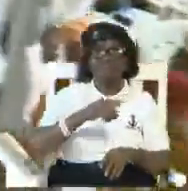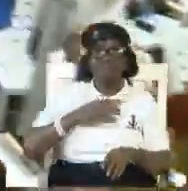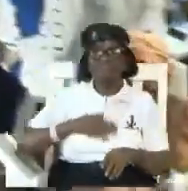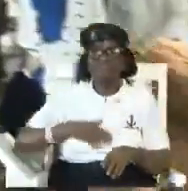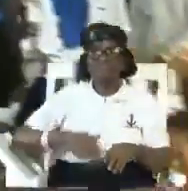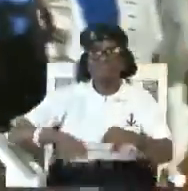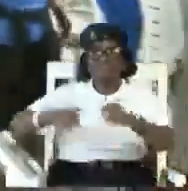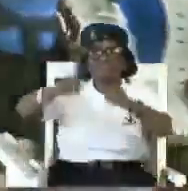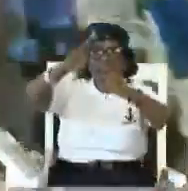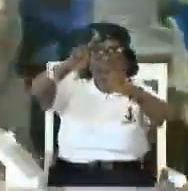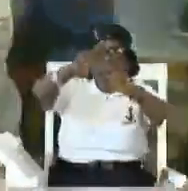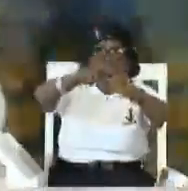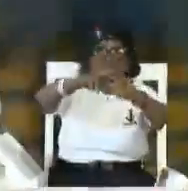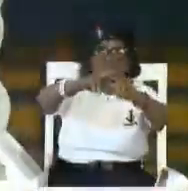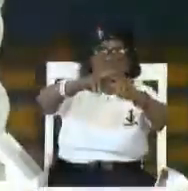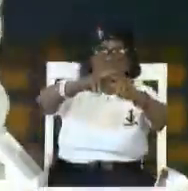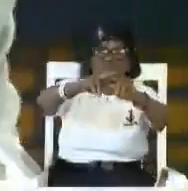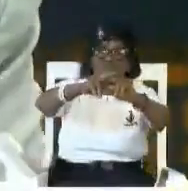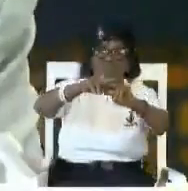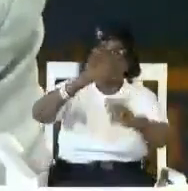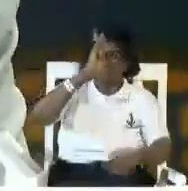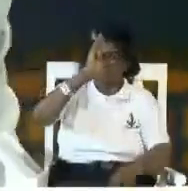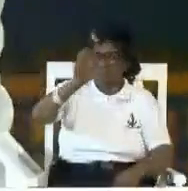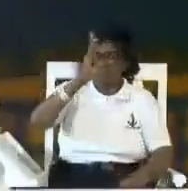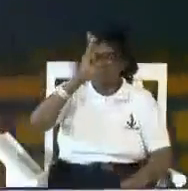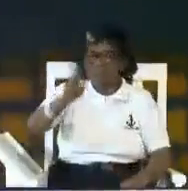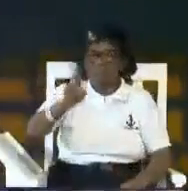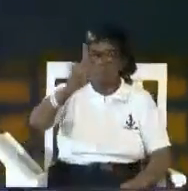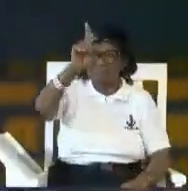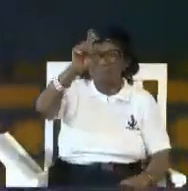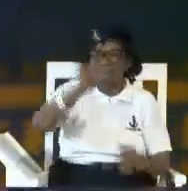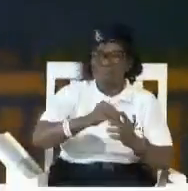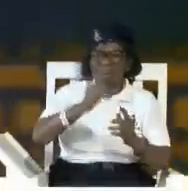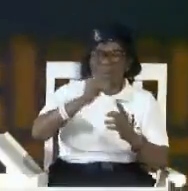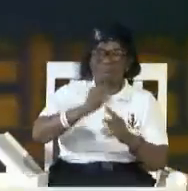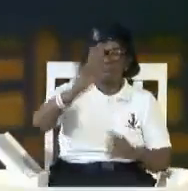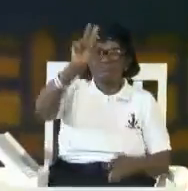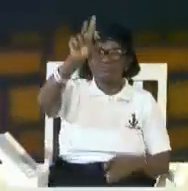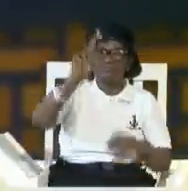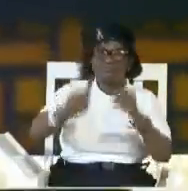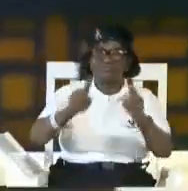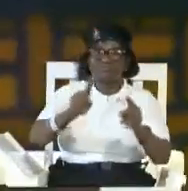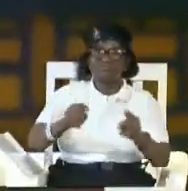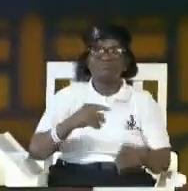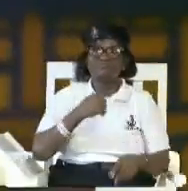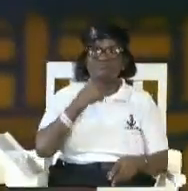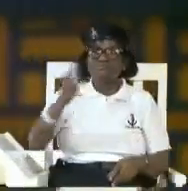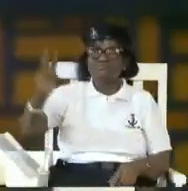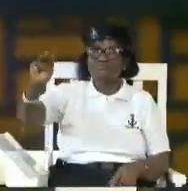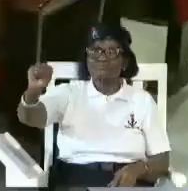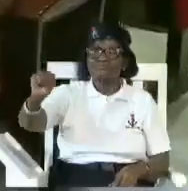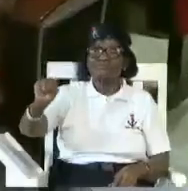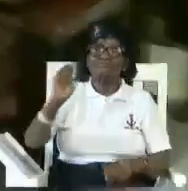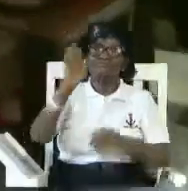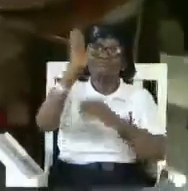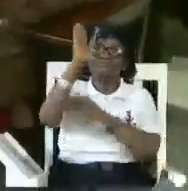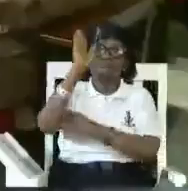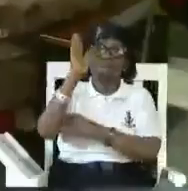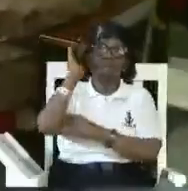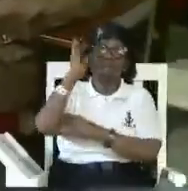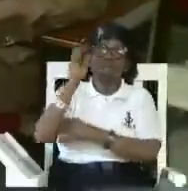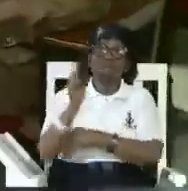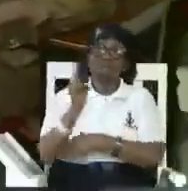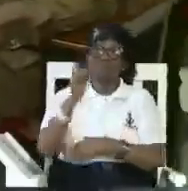You may please be seated. Shake hands with one or two people. Tell them, God will surprise